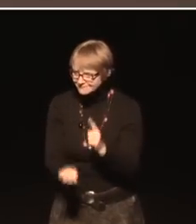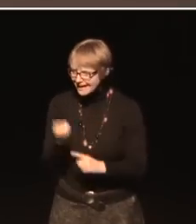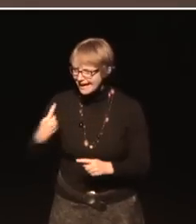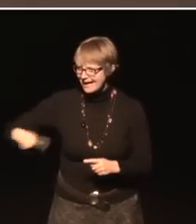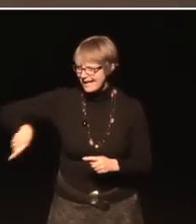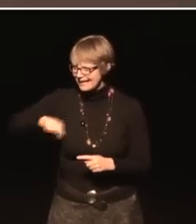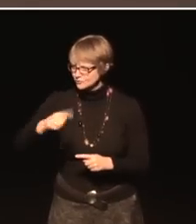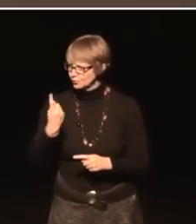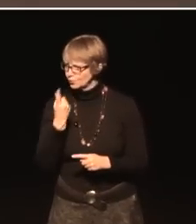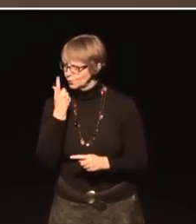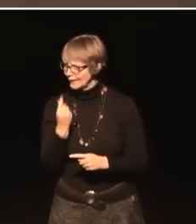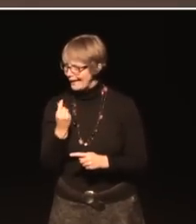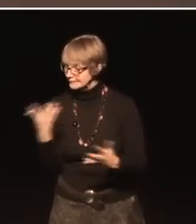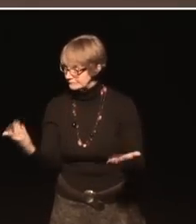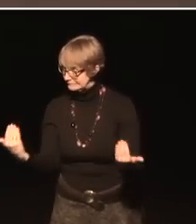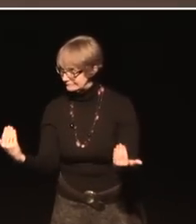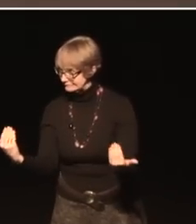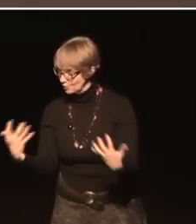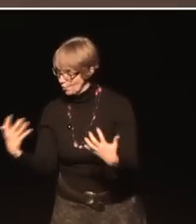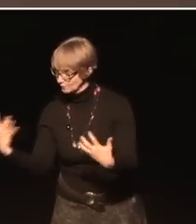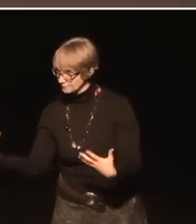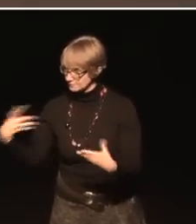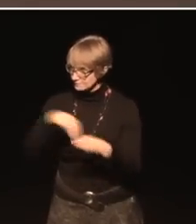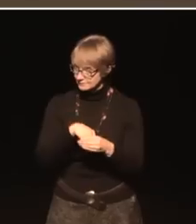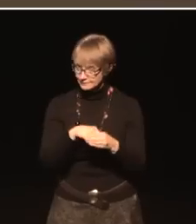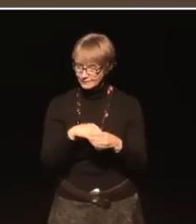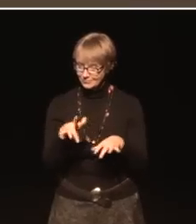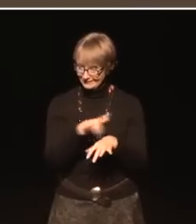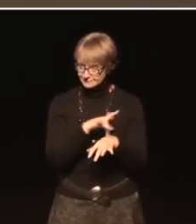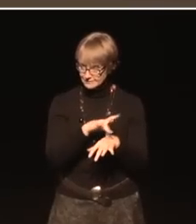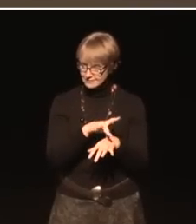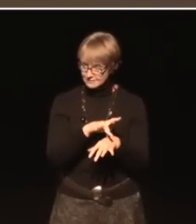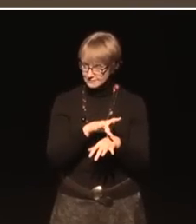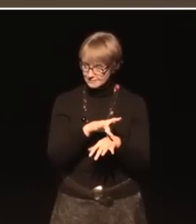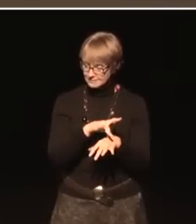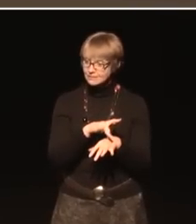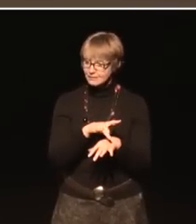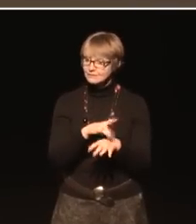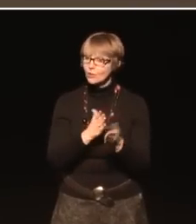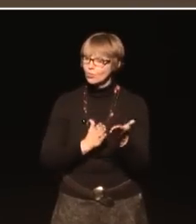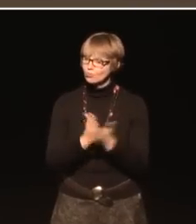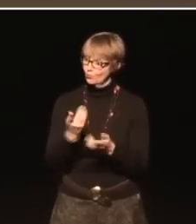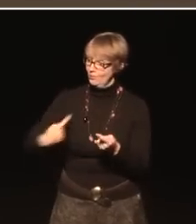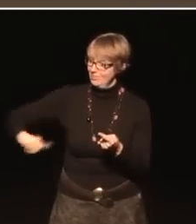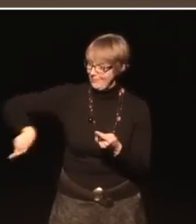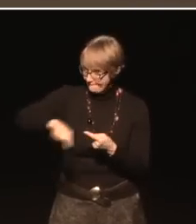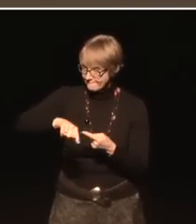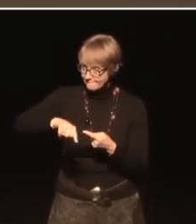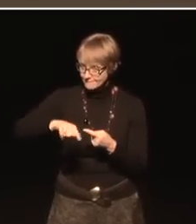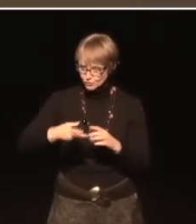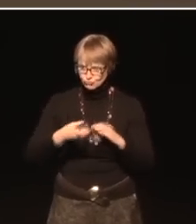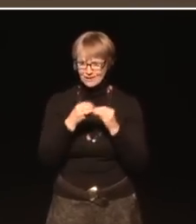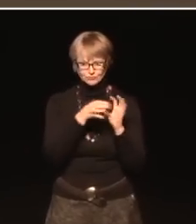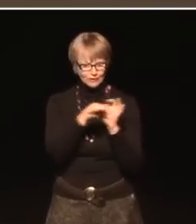can work with those audiences to bring them into the theatres, and then by that, hopefully, kind of create relationships that will make